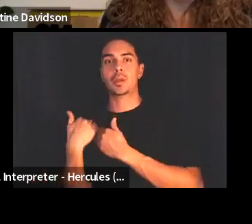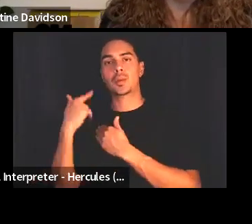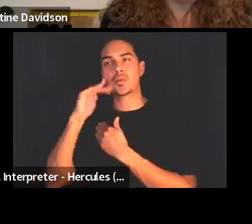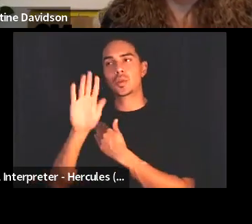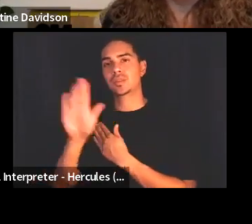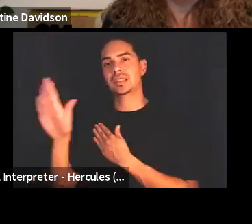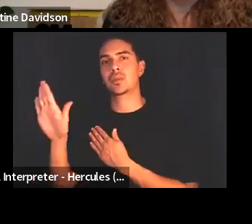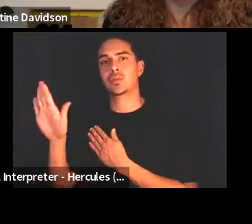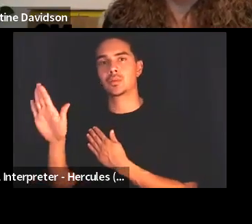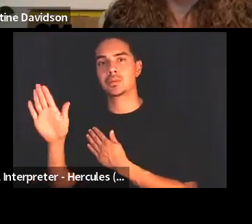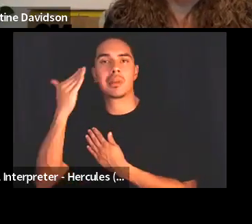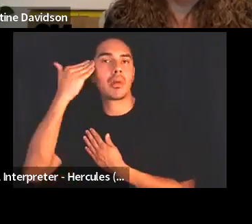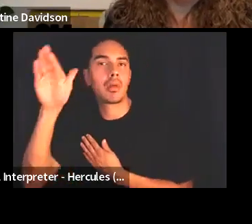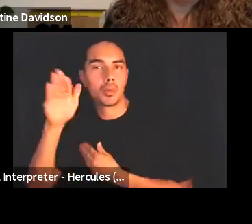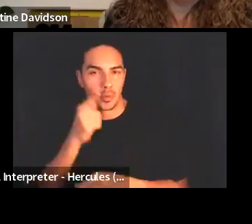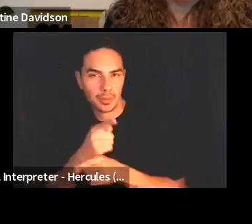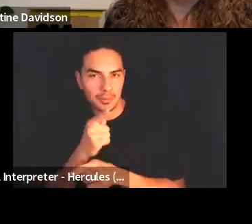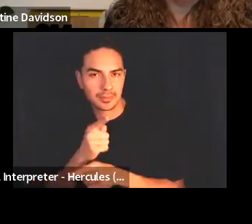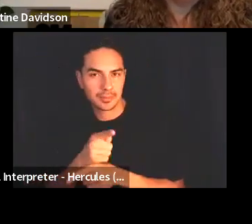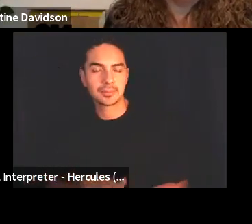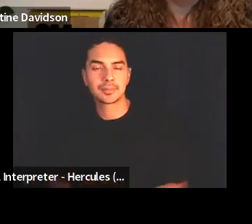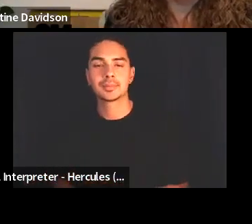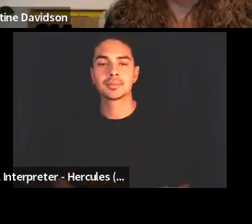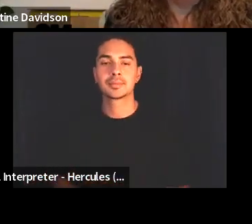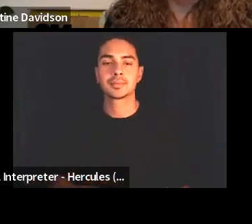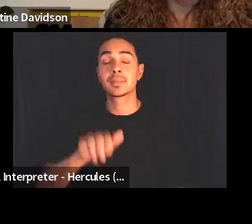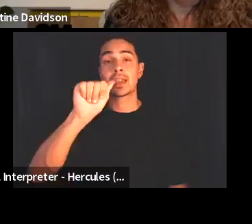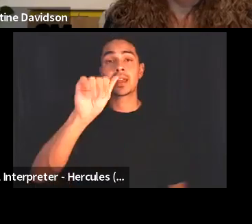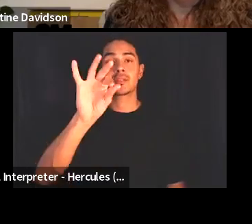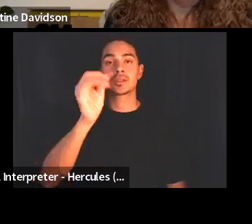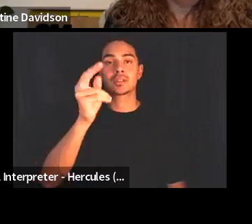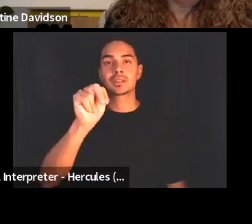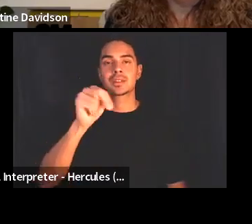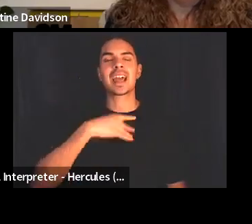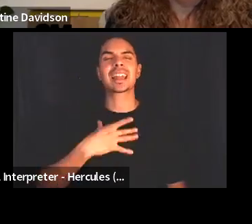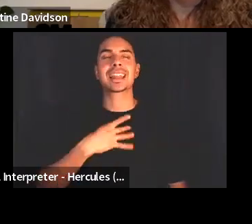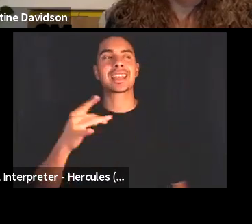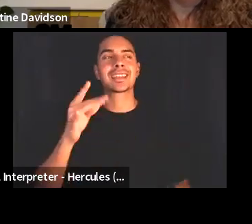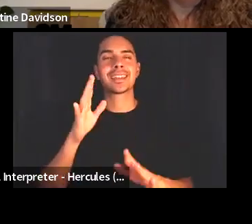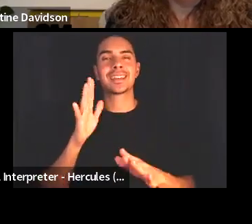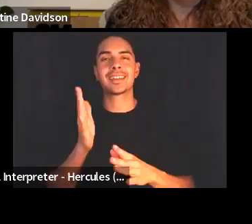Sometimes I like to reframe things in a humorous way. Like when people say,